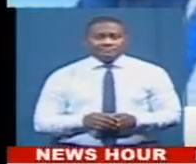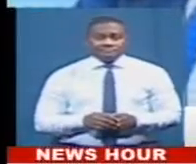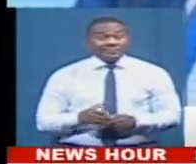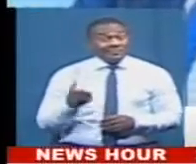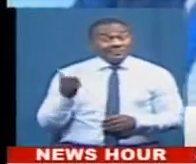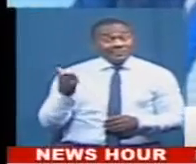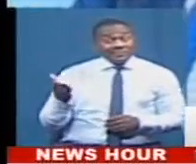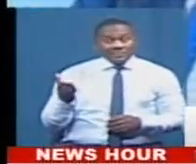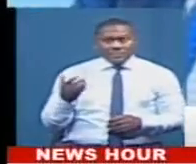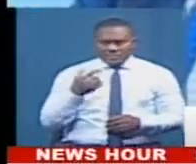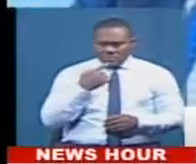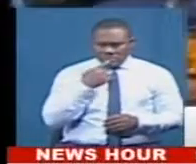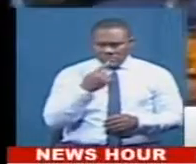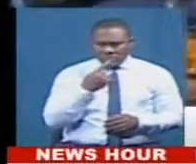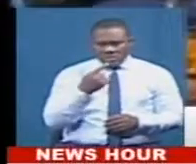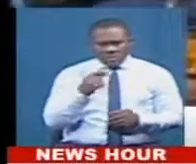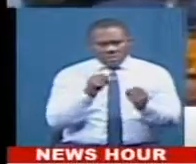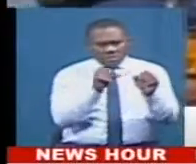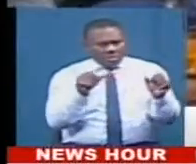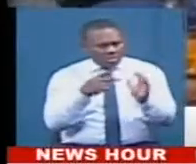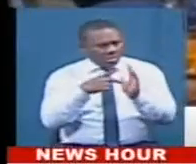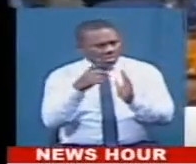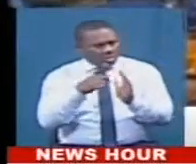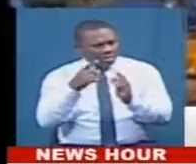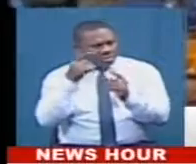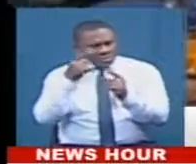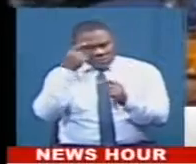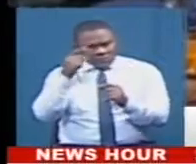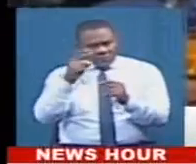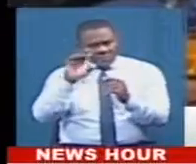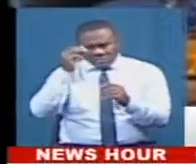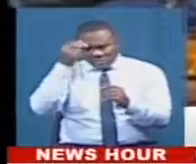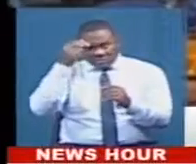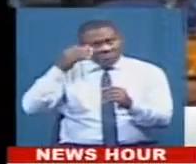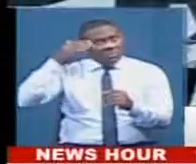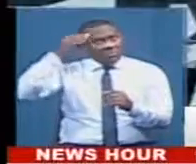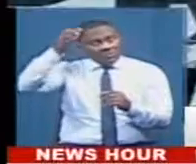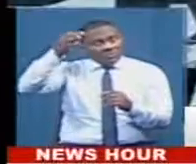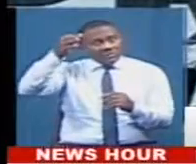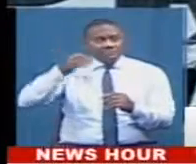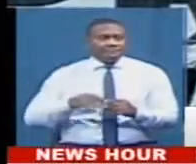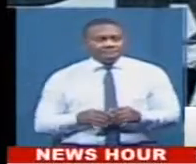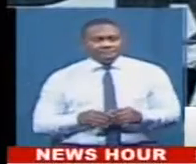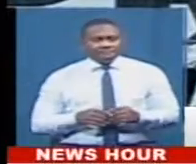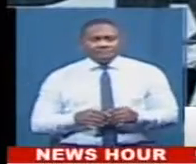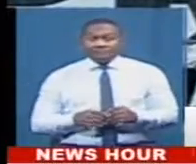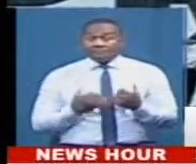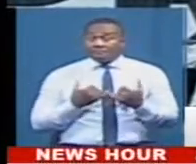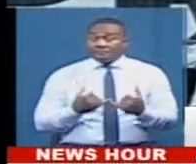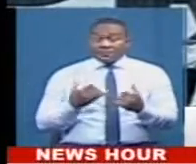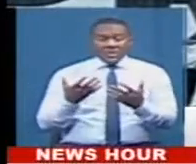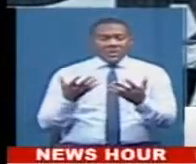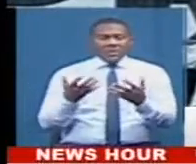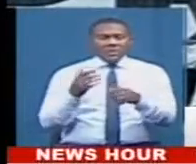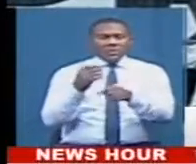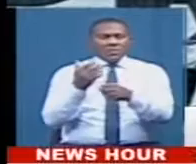Hajia Alima Mahama also spoke on sector development projections for the ministry in the years ahead. Working on